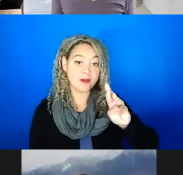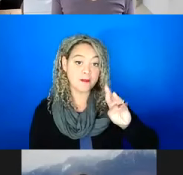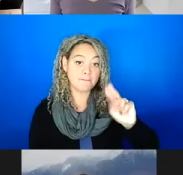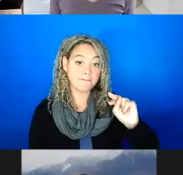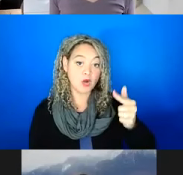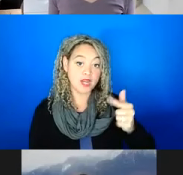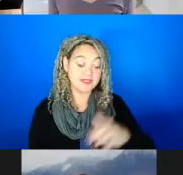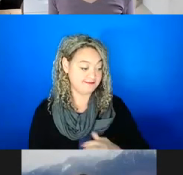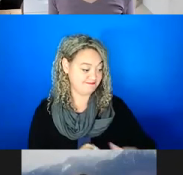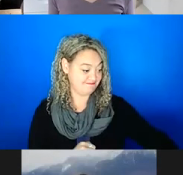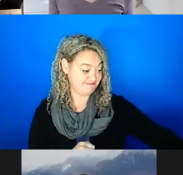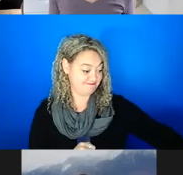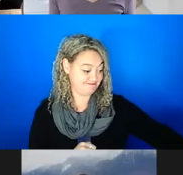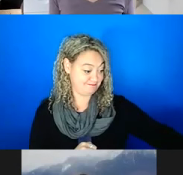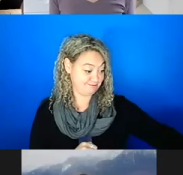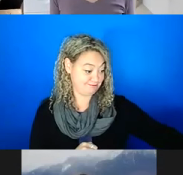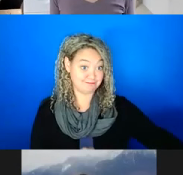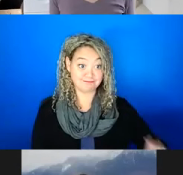Okay.